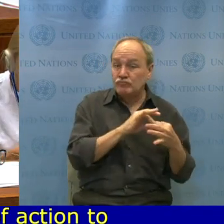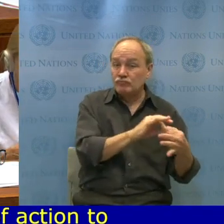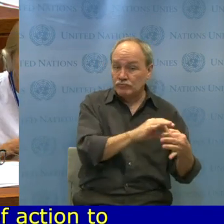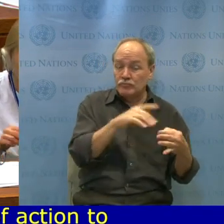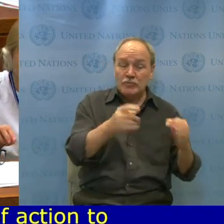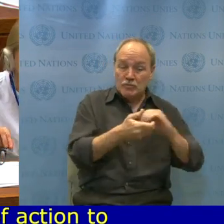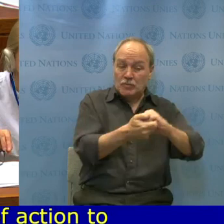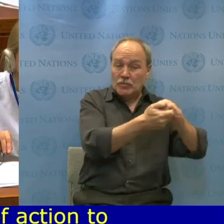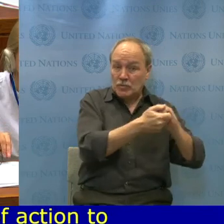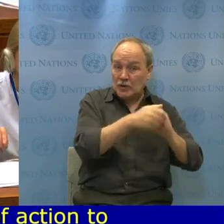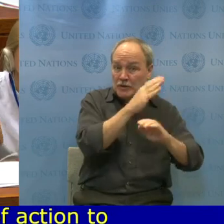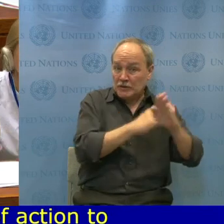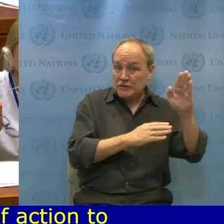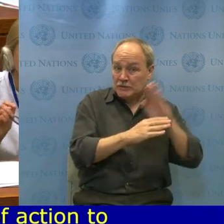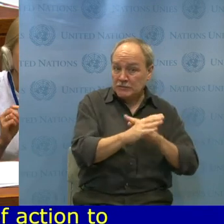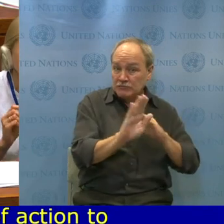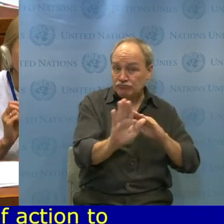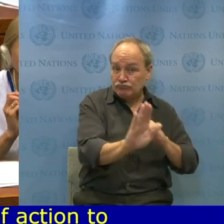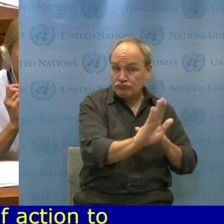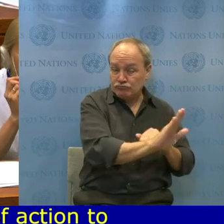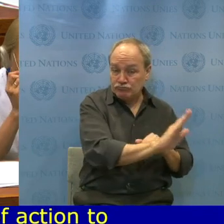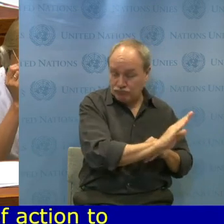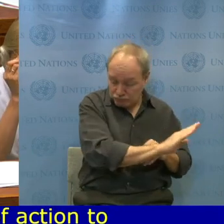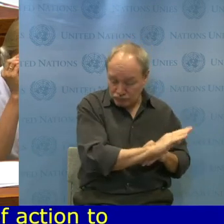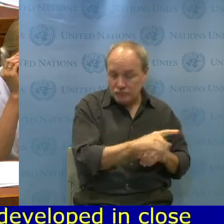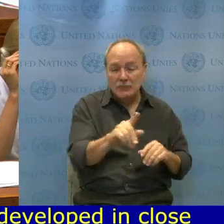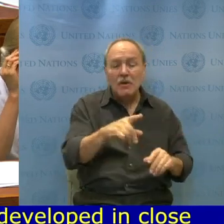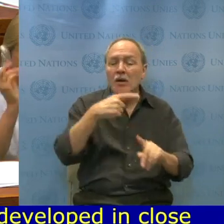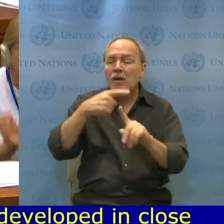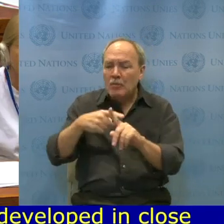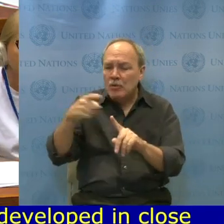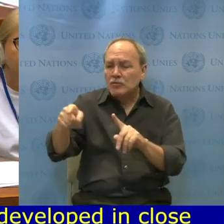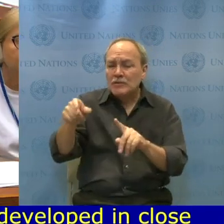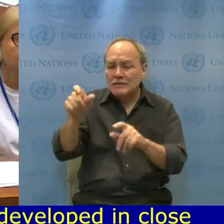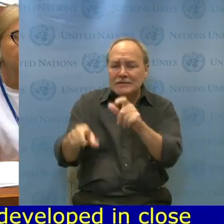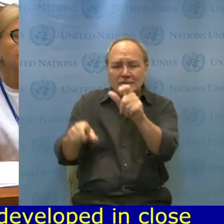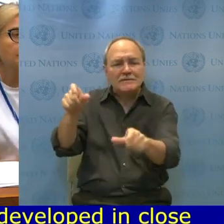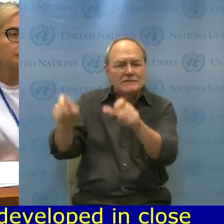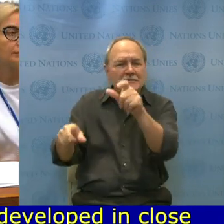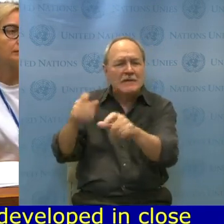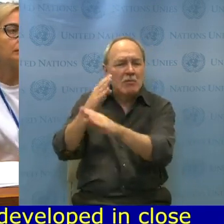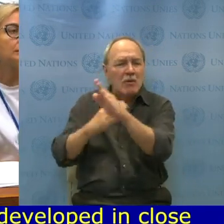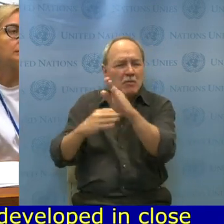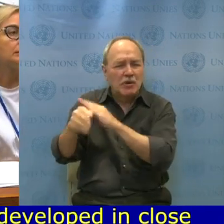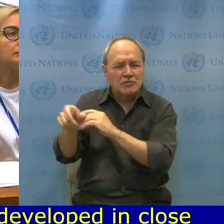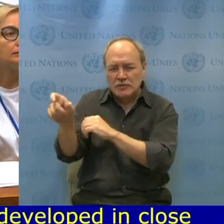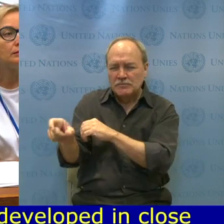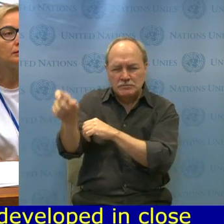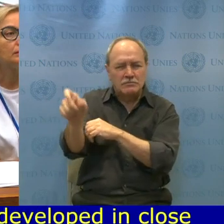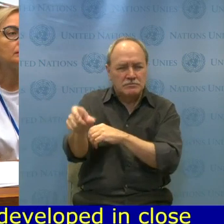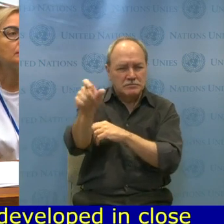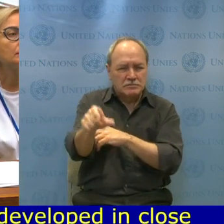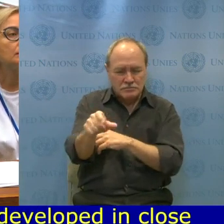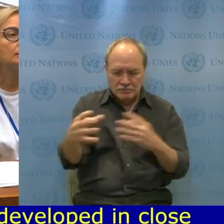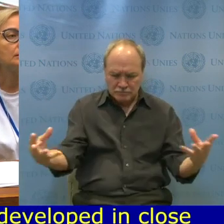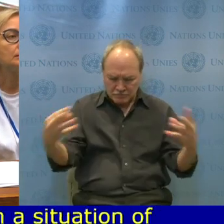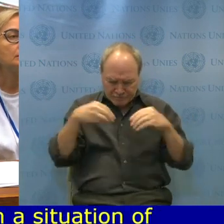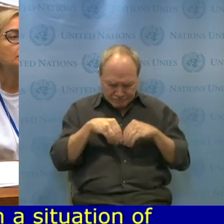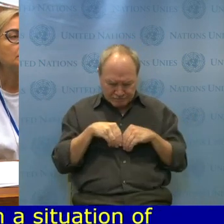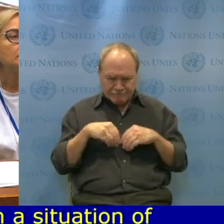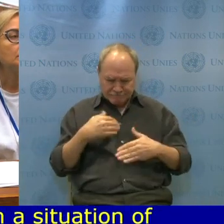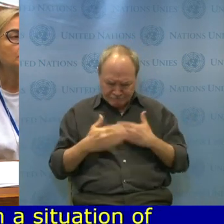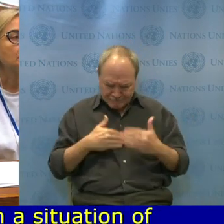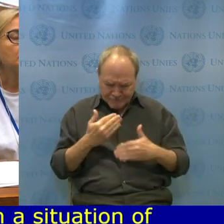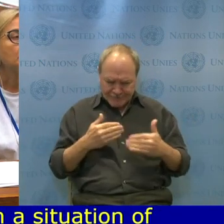disabilities and persons in a situation of disability. One of the cross-cutting subjects of this plan of action is design for